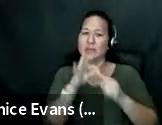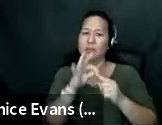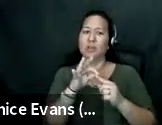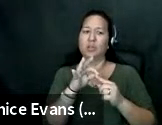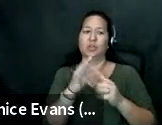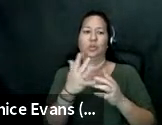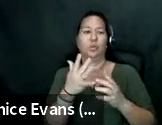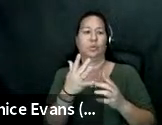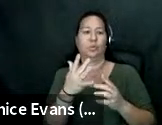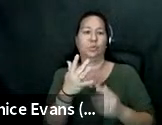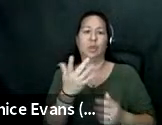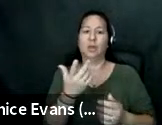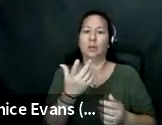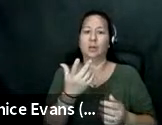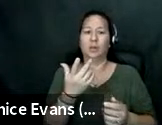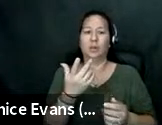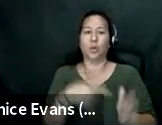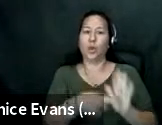healthcare work